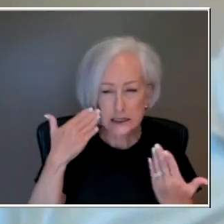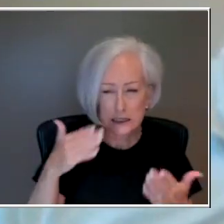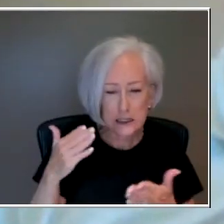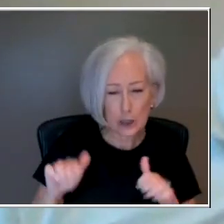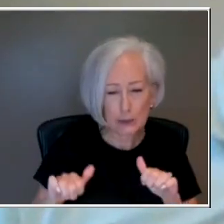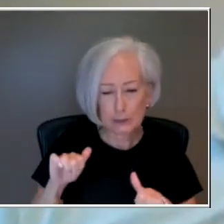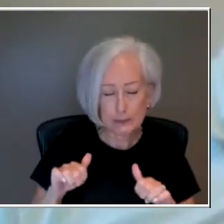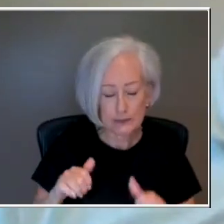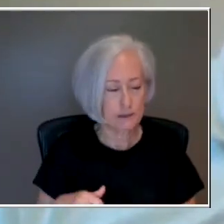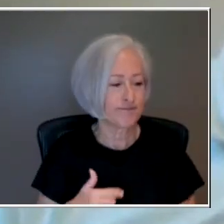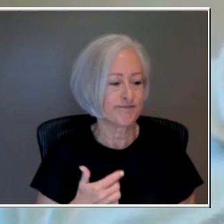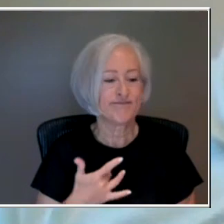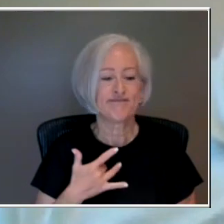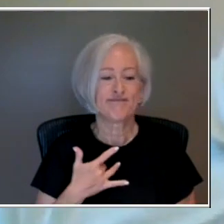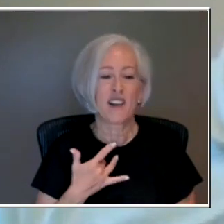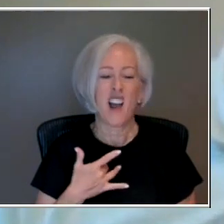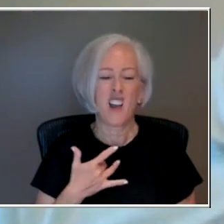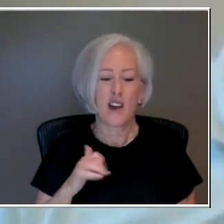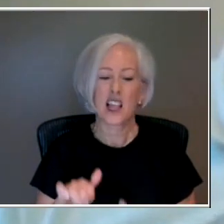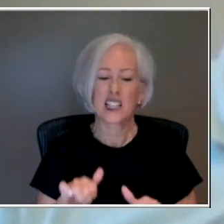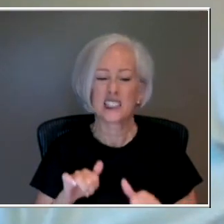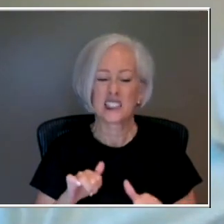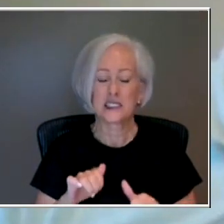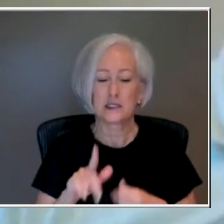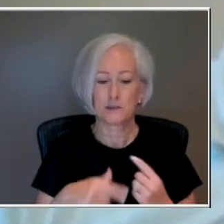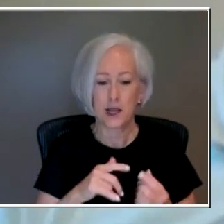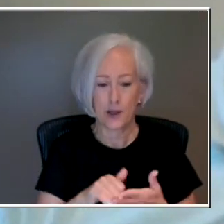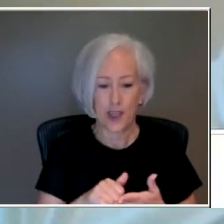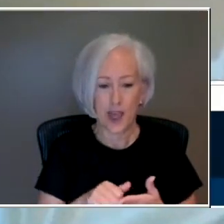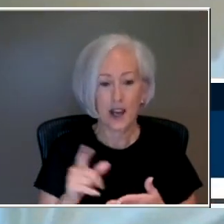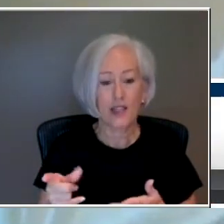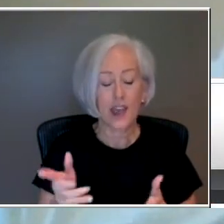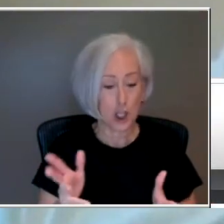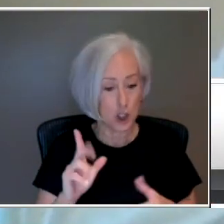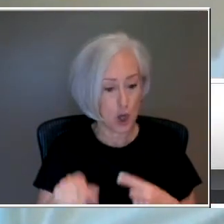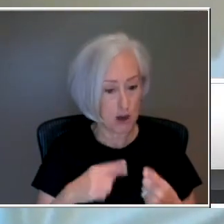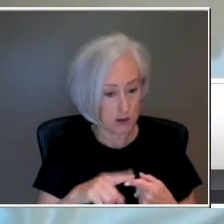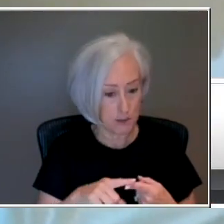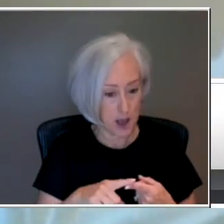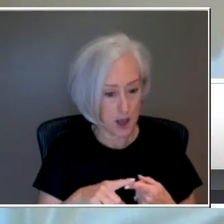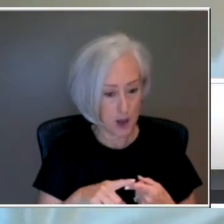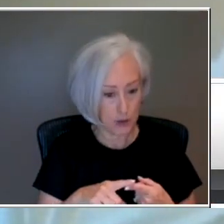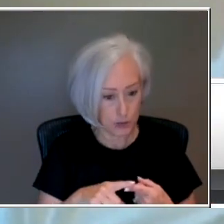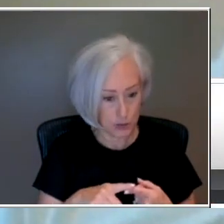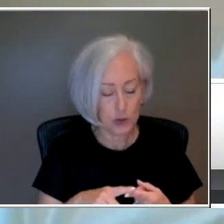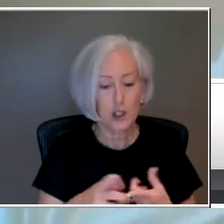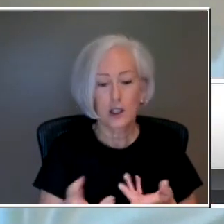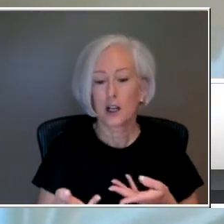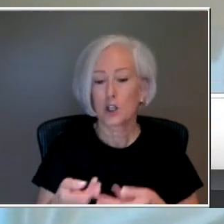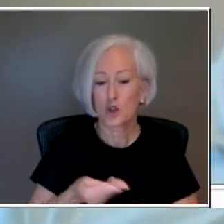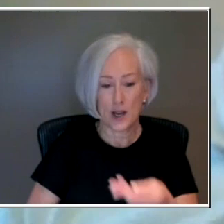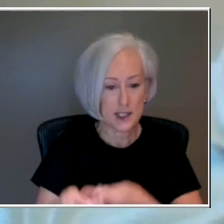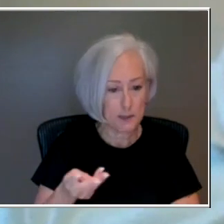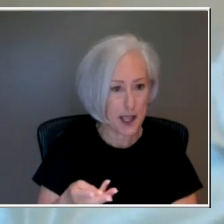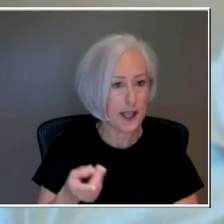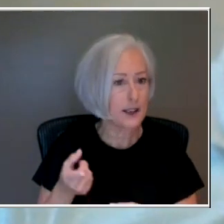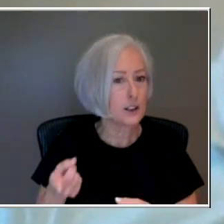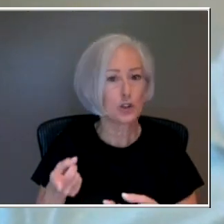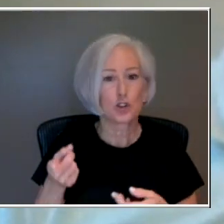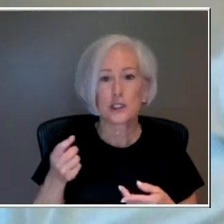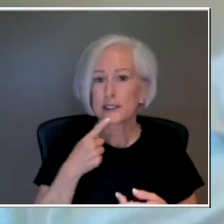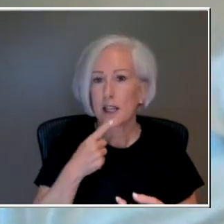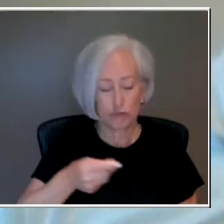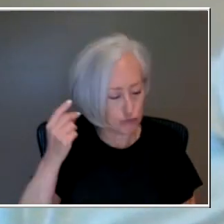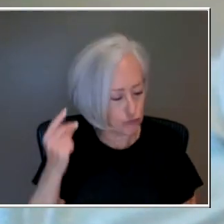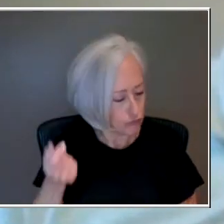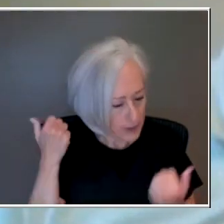I had the apprehension when they immediately talked about a transplant. She just immediately said, "Let's do